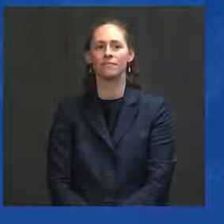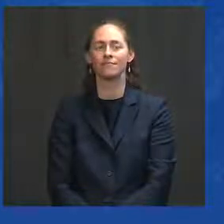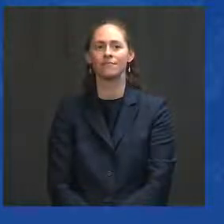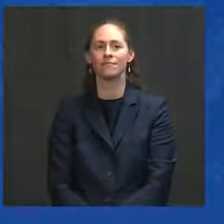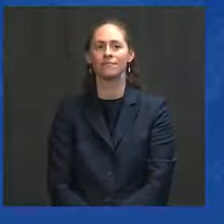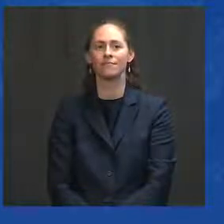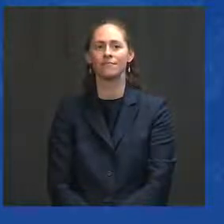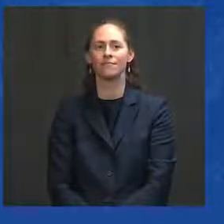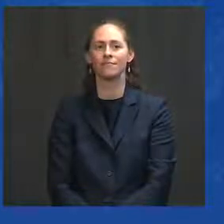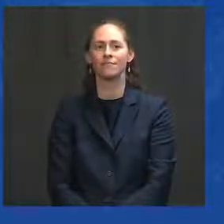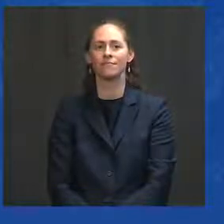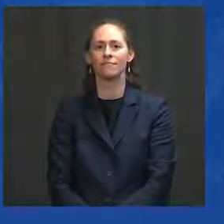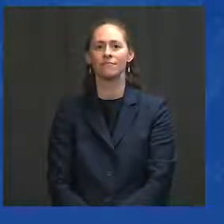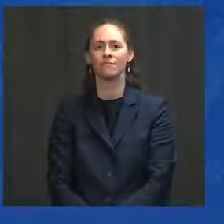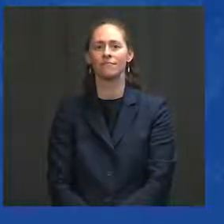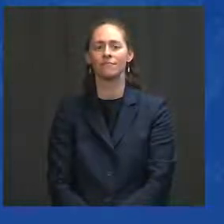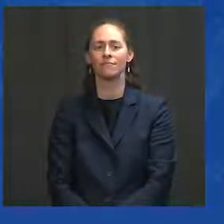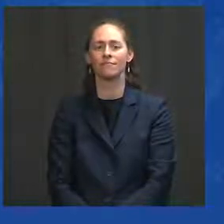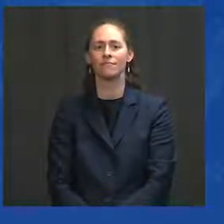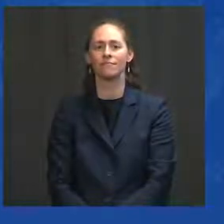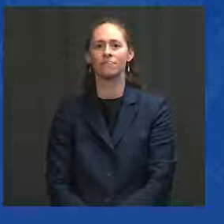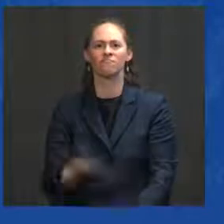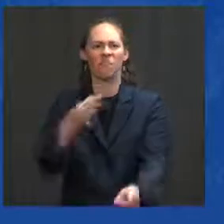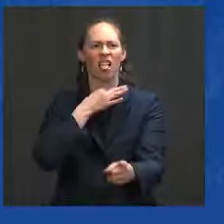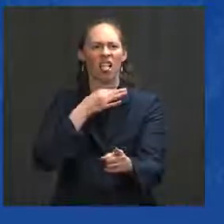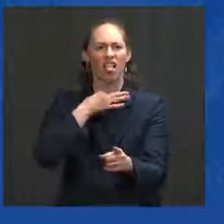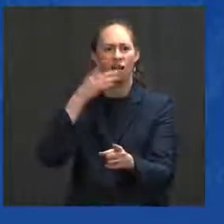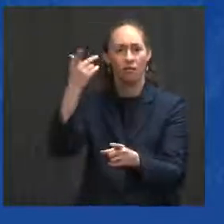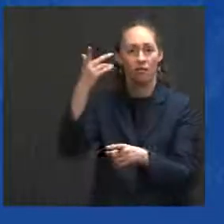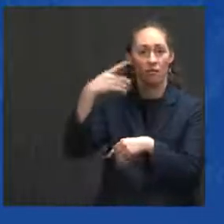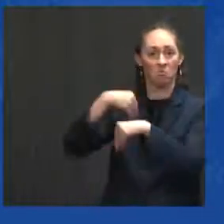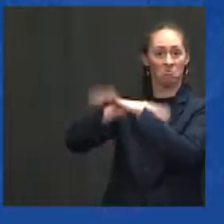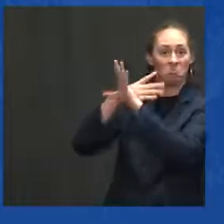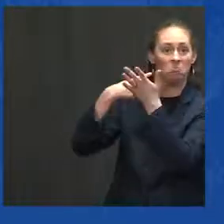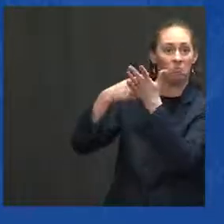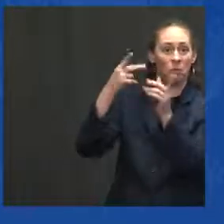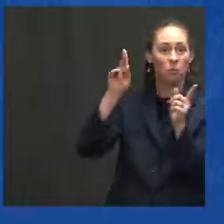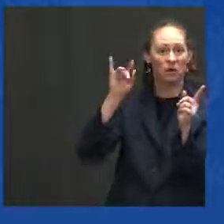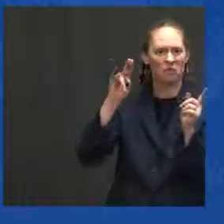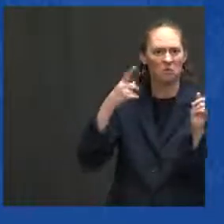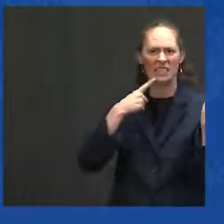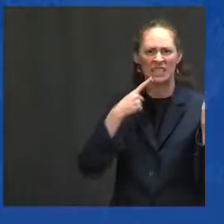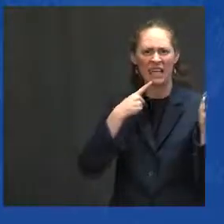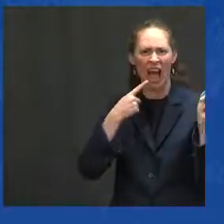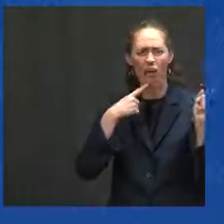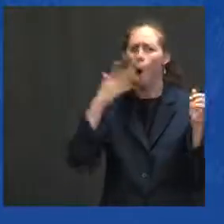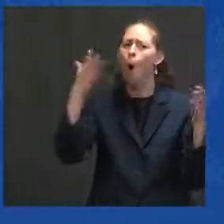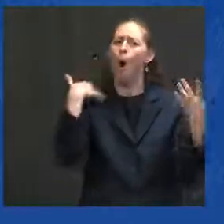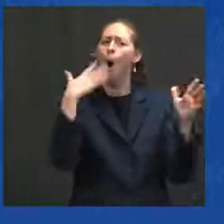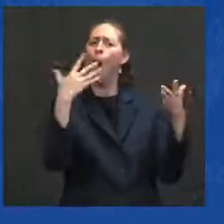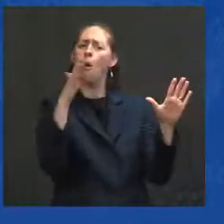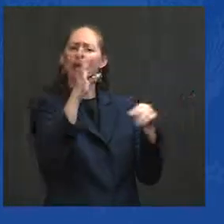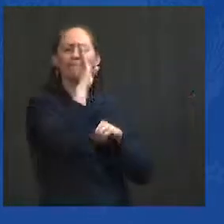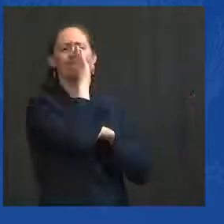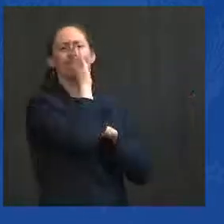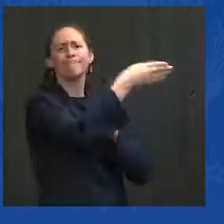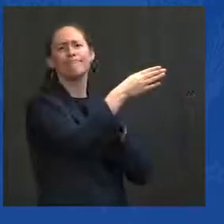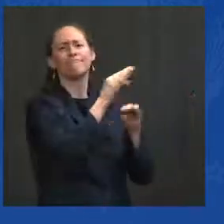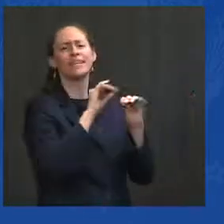How does President Putin respond to your call today, sir? Well, I made it very clear to him that